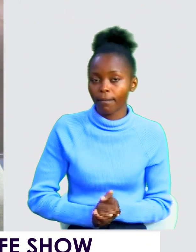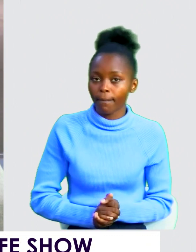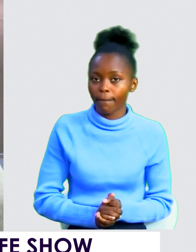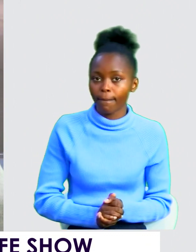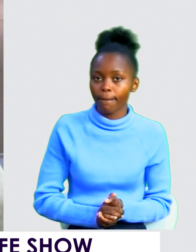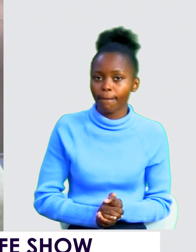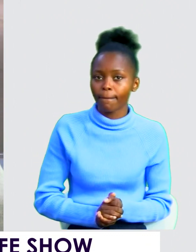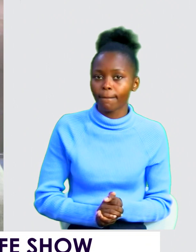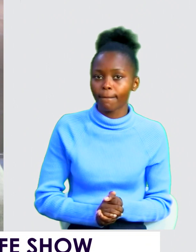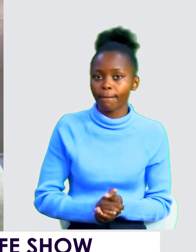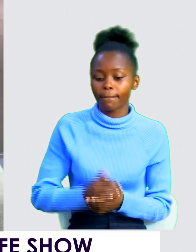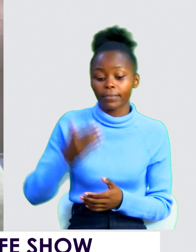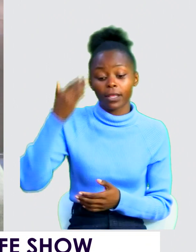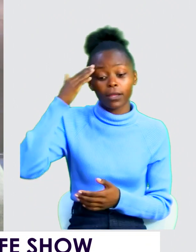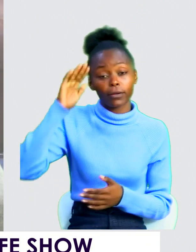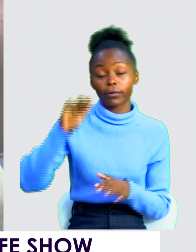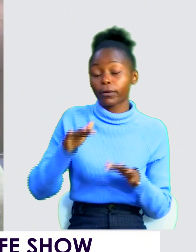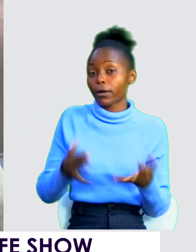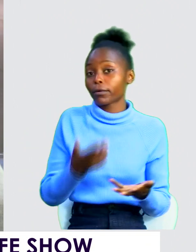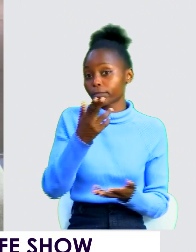I don't know what you call it in your nation,